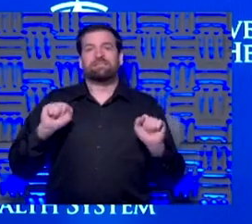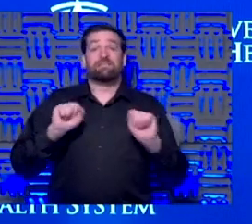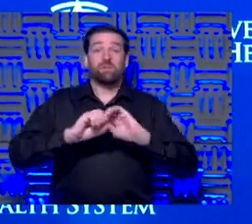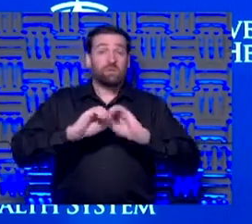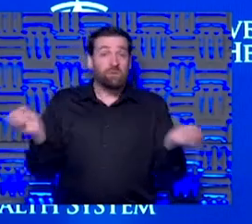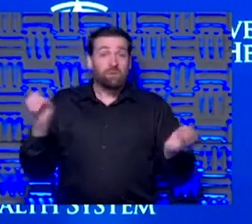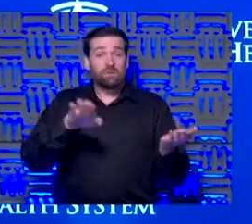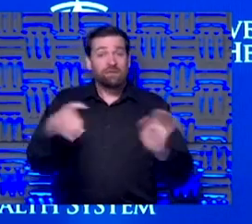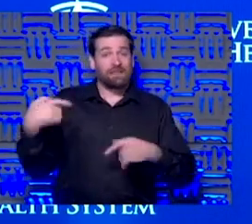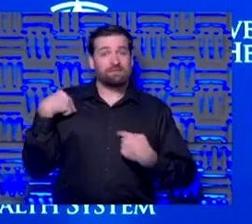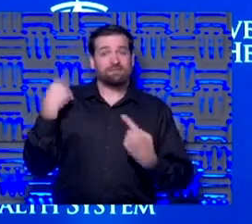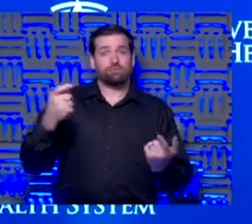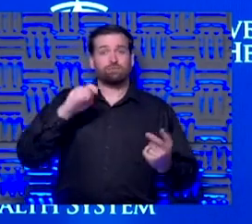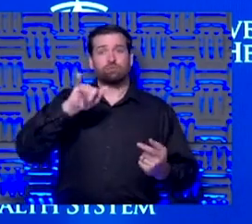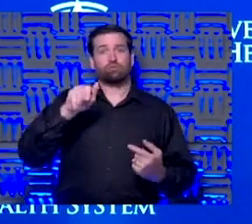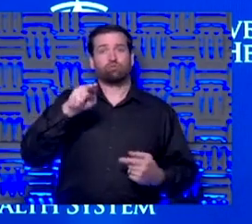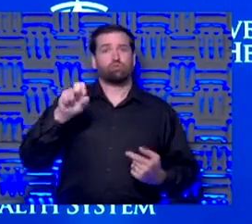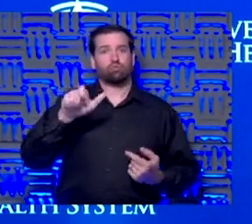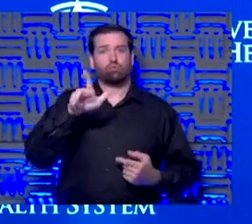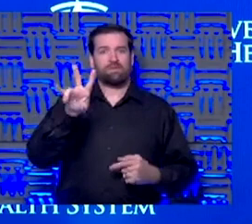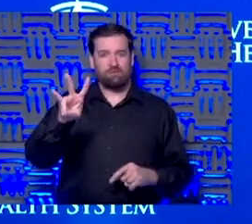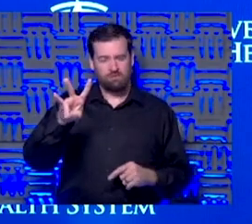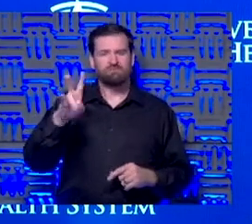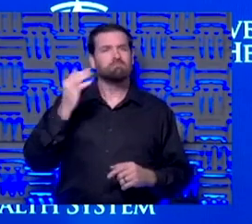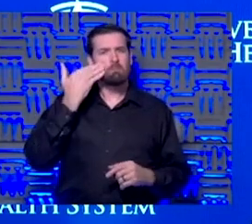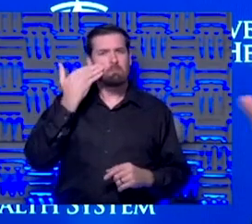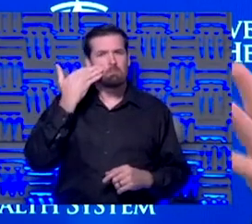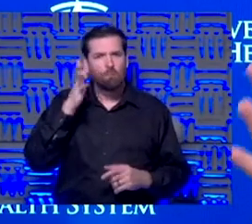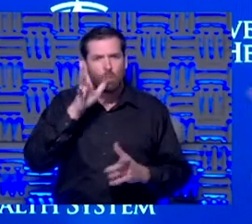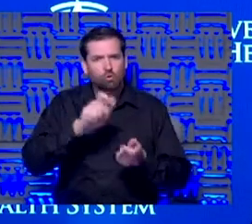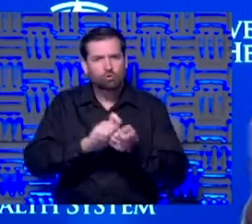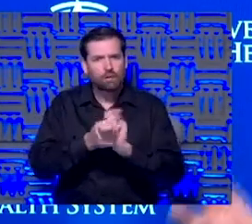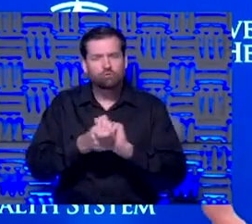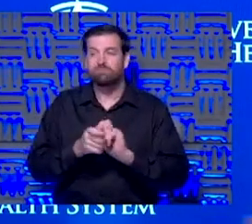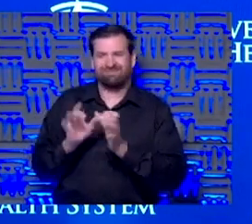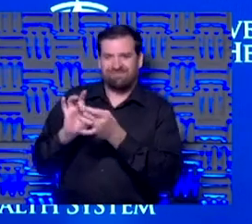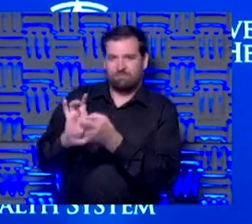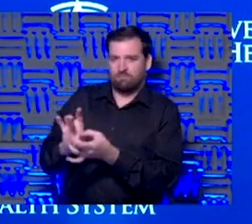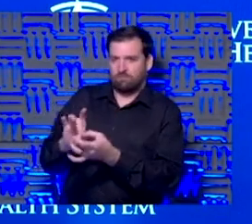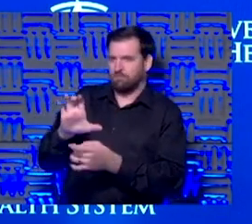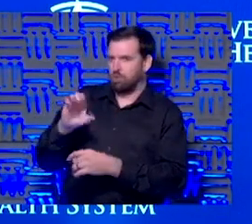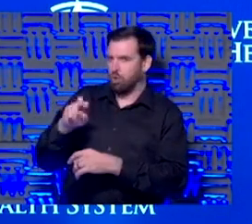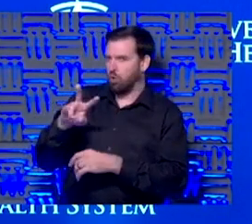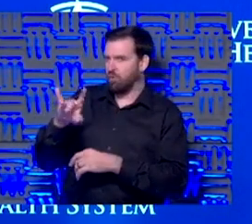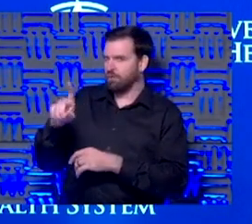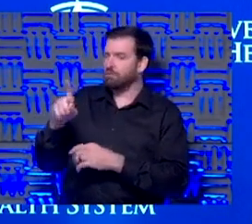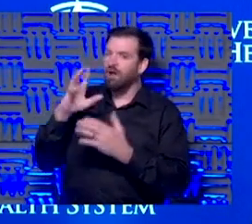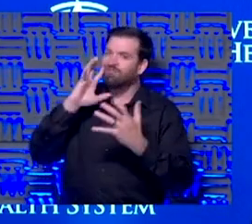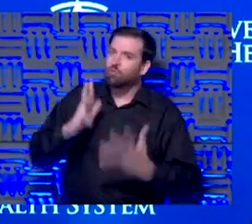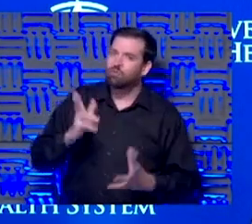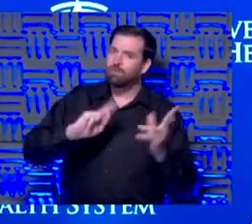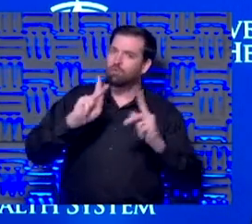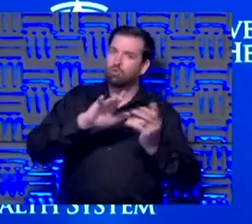death since June 27th, and I know that's going to change. I mean, I say around COVID. I mean, patients die in hospitals, unfortunately.